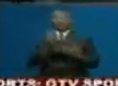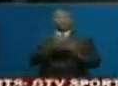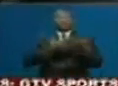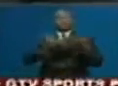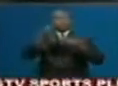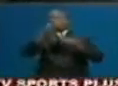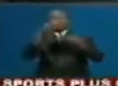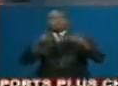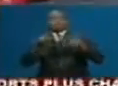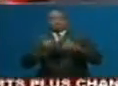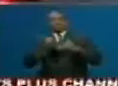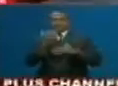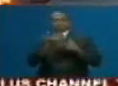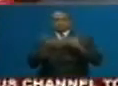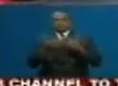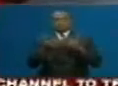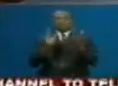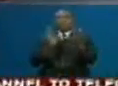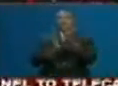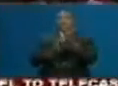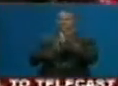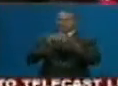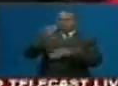them being the gradual removal of schools